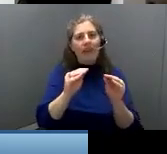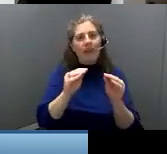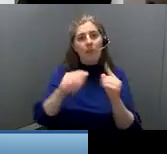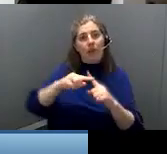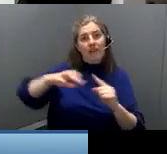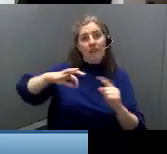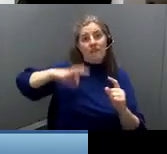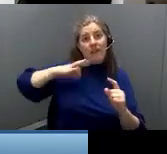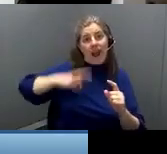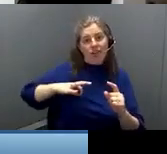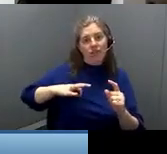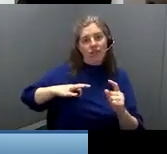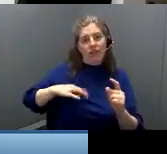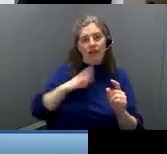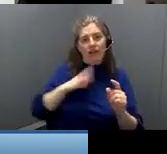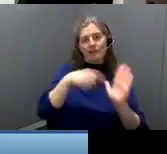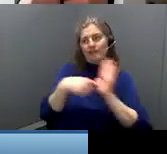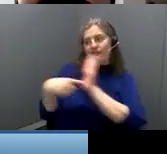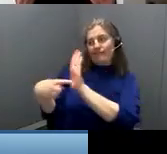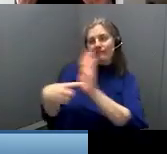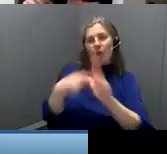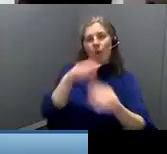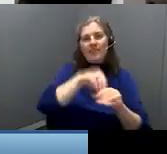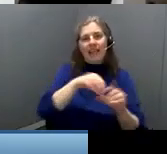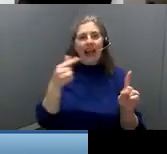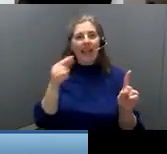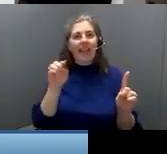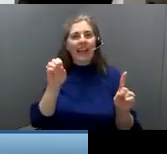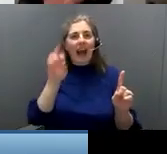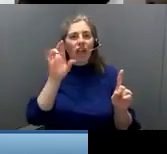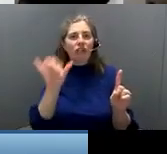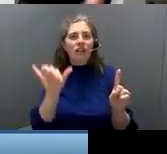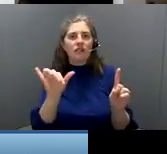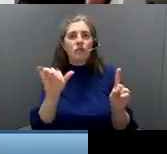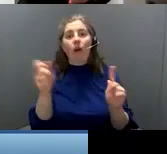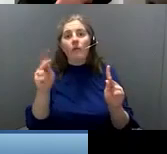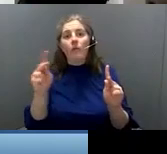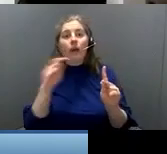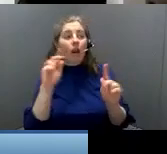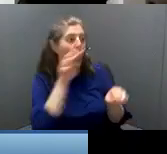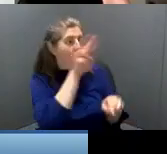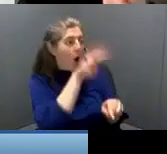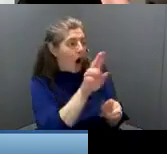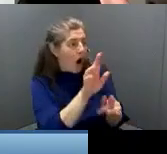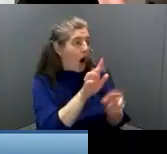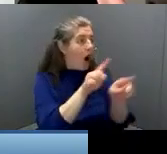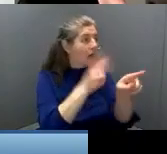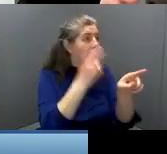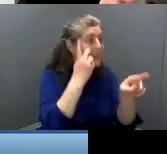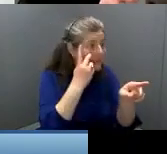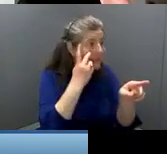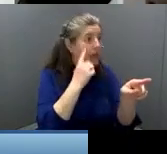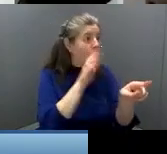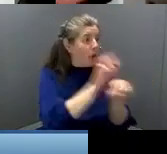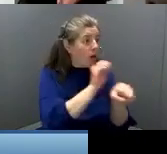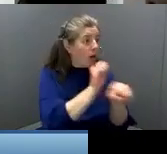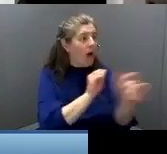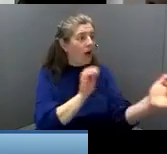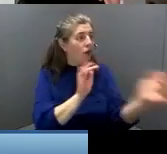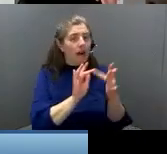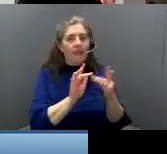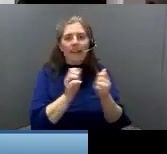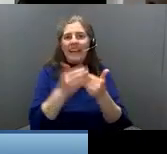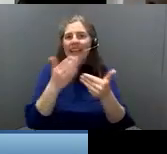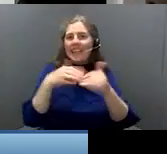is then being part of the gallery so that others can contact you, see your work in an